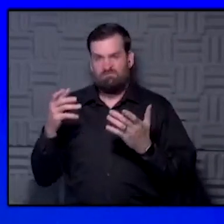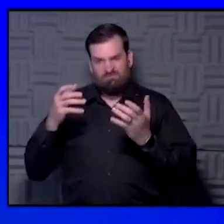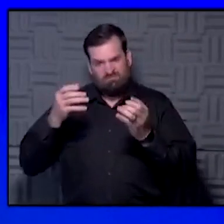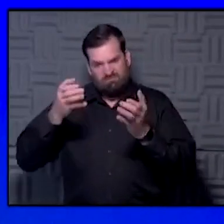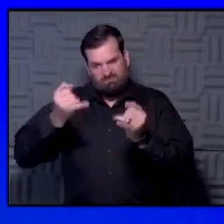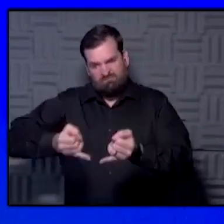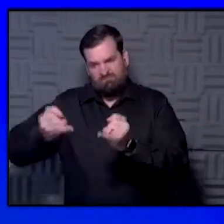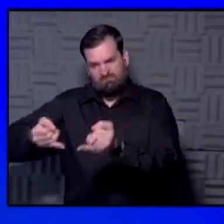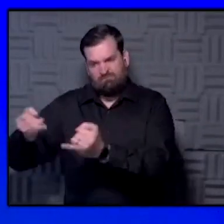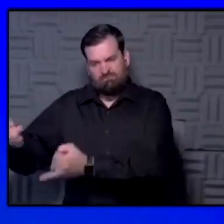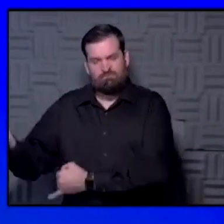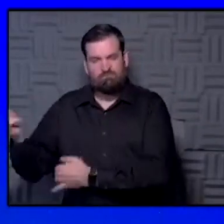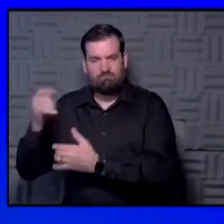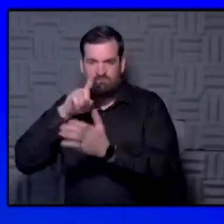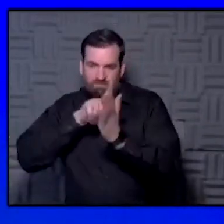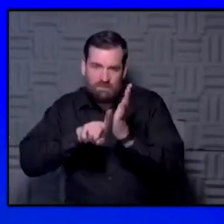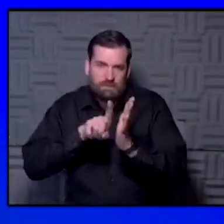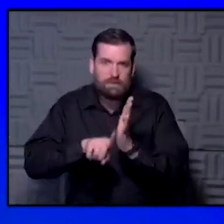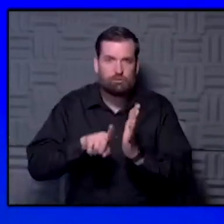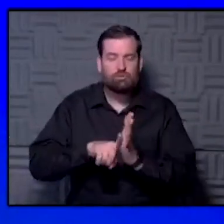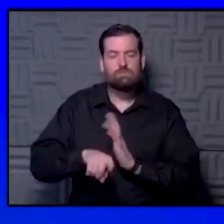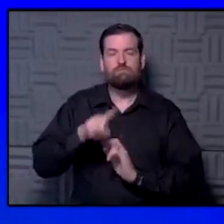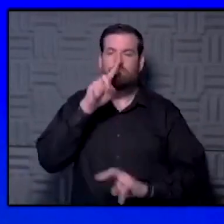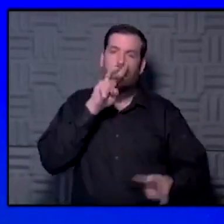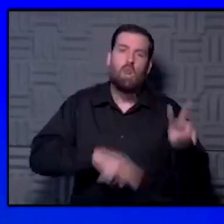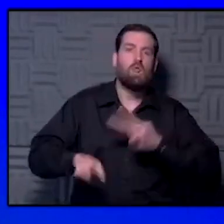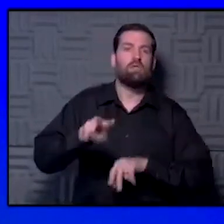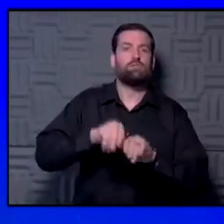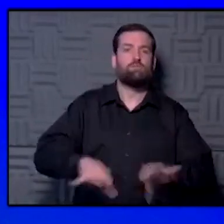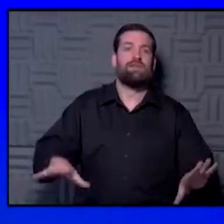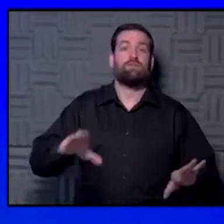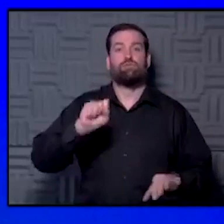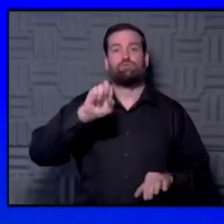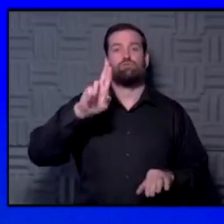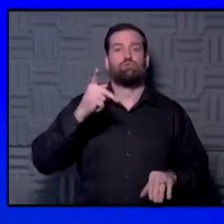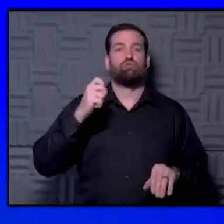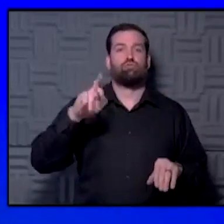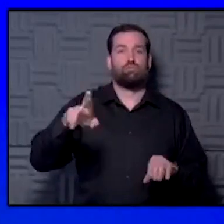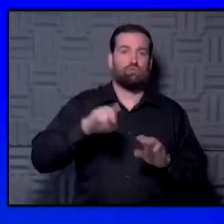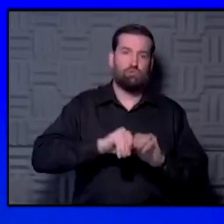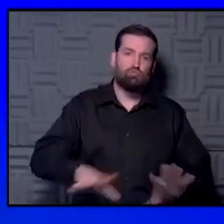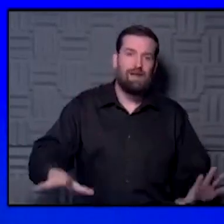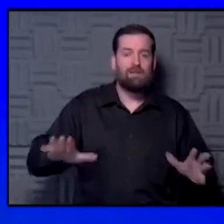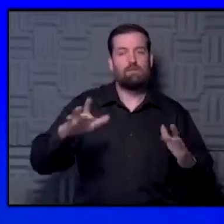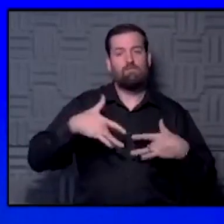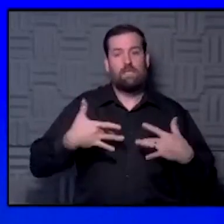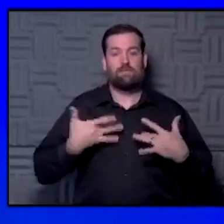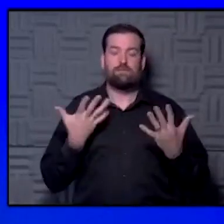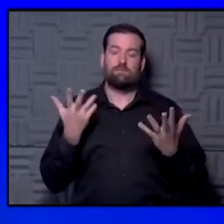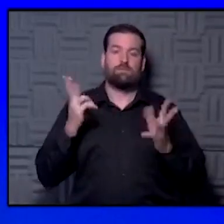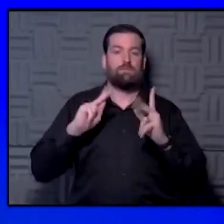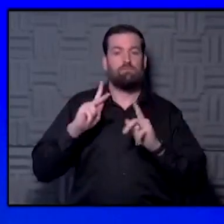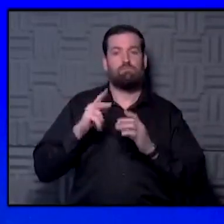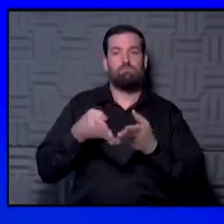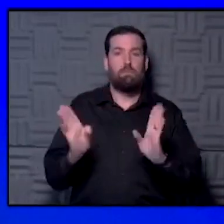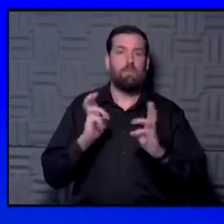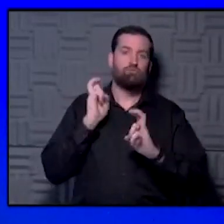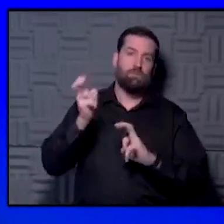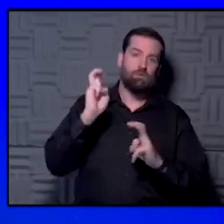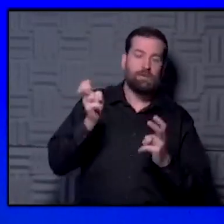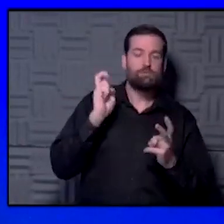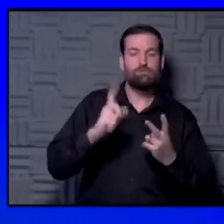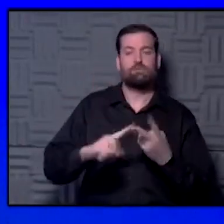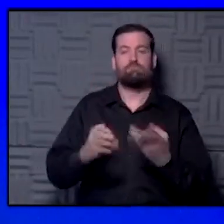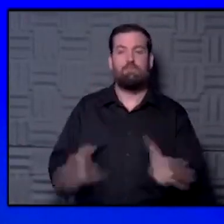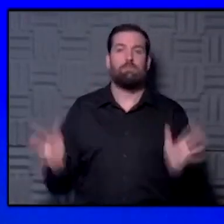individual investigations looking at spread, maybe at super spreading events when people, say, on public transit or in gatherings